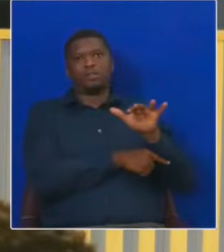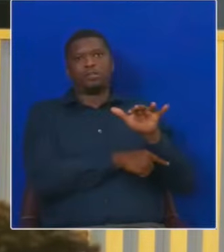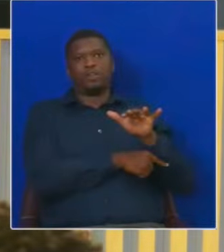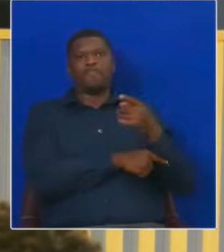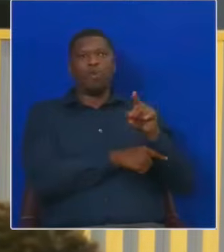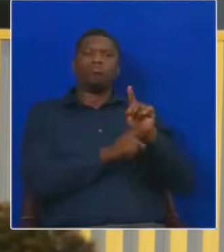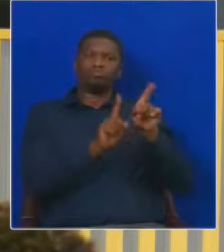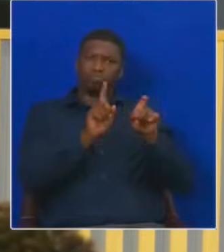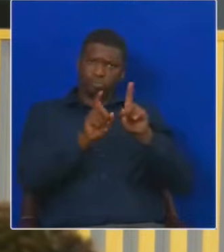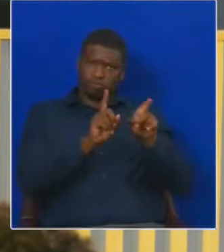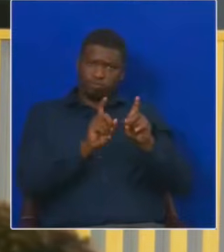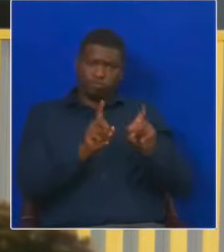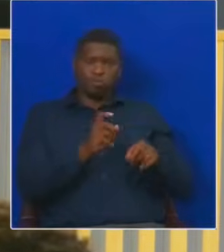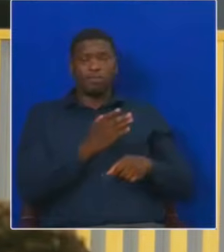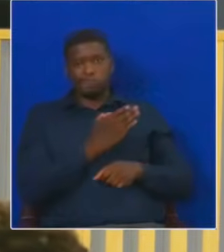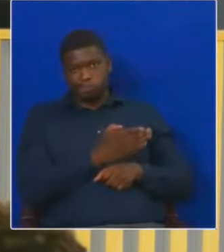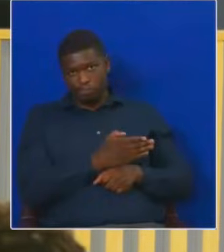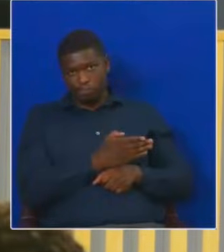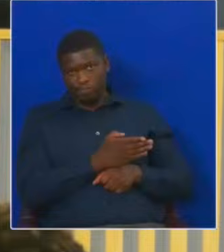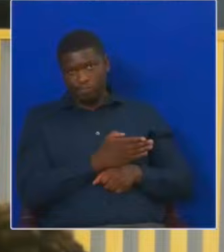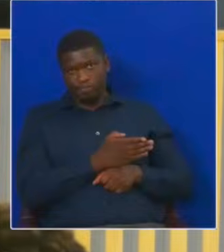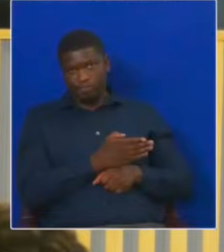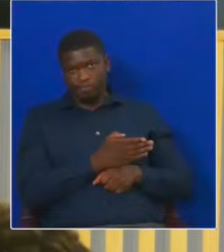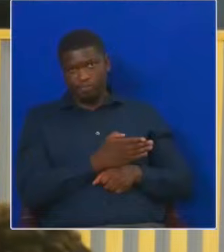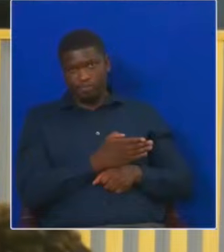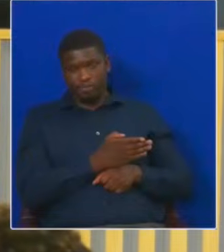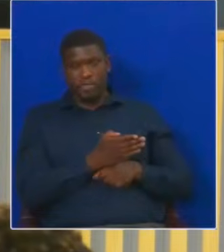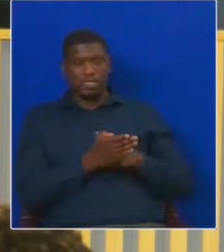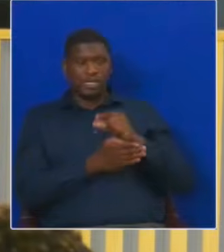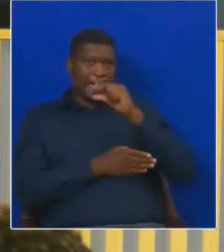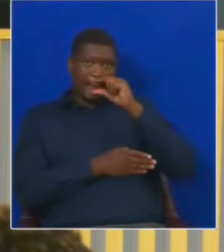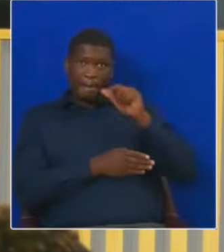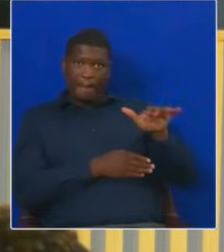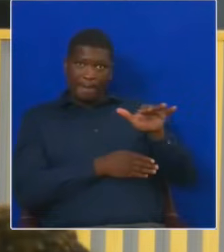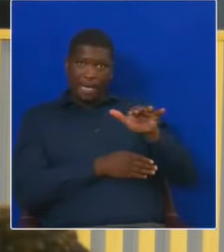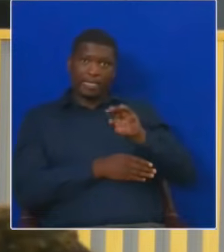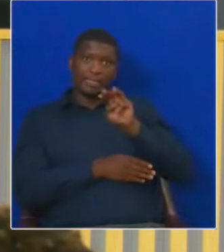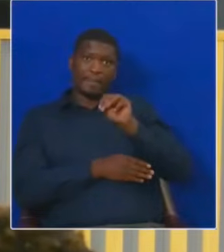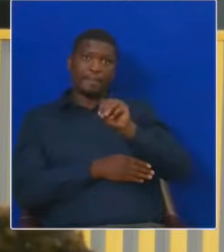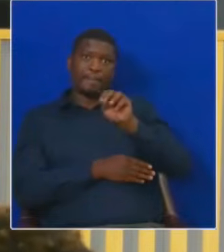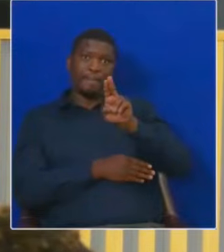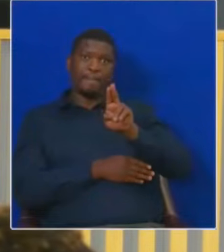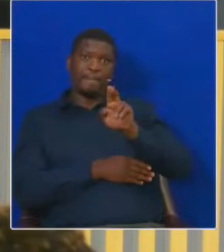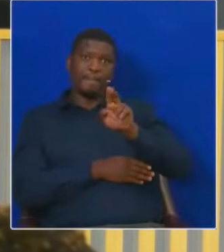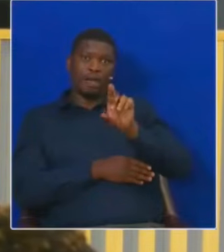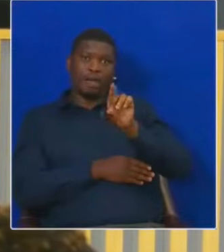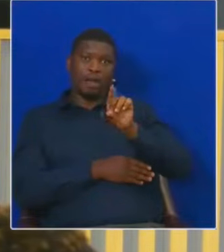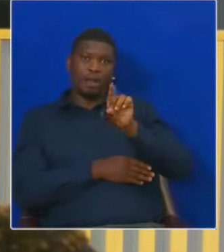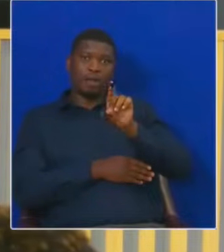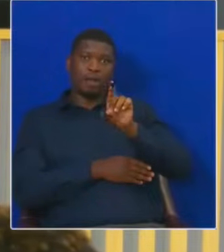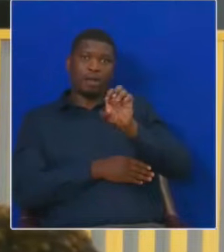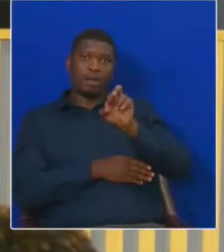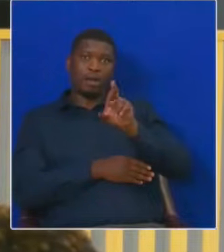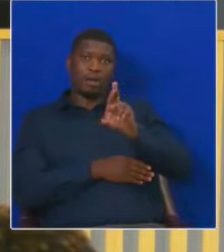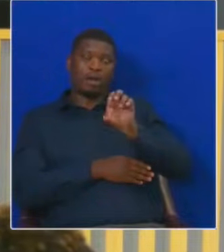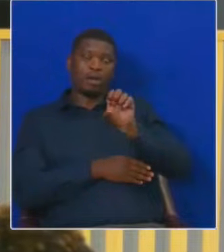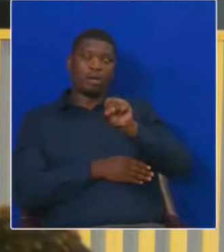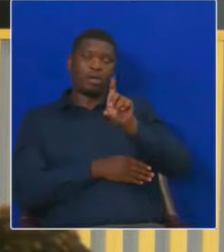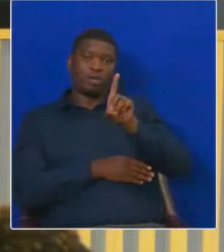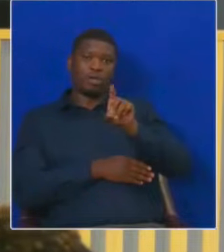to the Mildersdrift SAPS for questioning. And